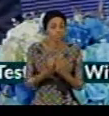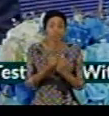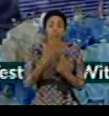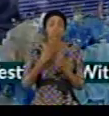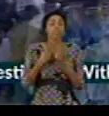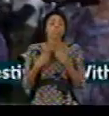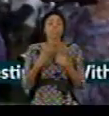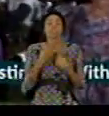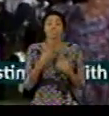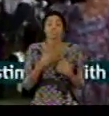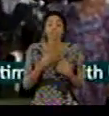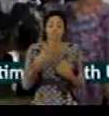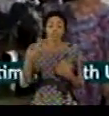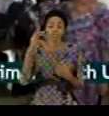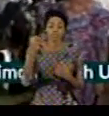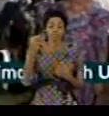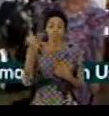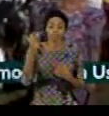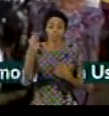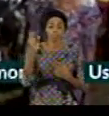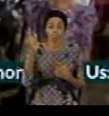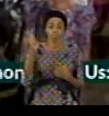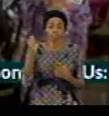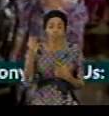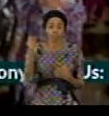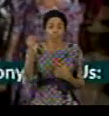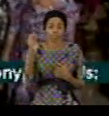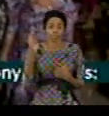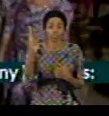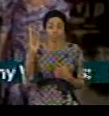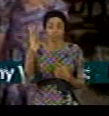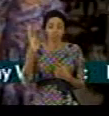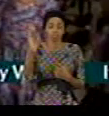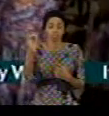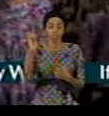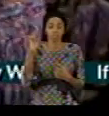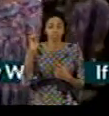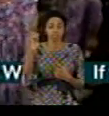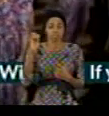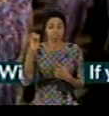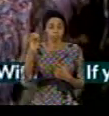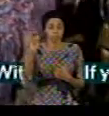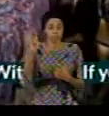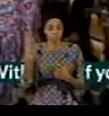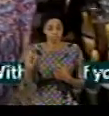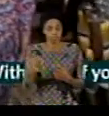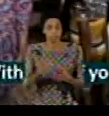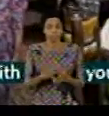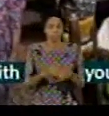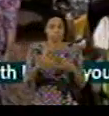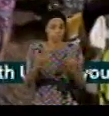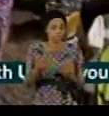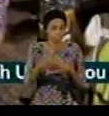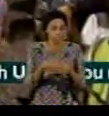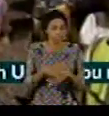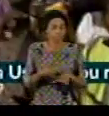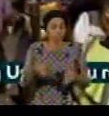converted it got a Salvation and now is free from all of those deathsy habits